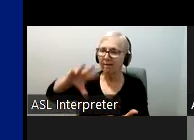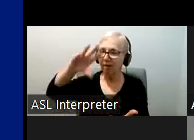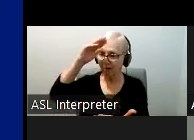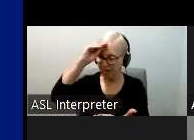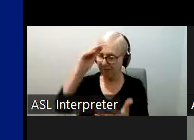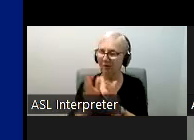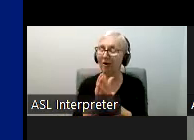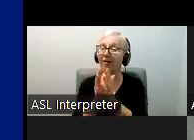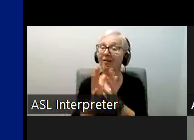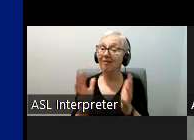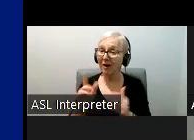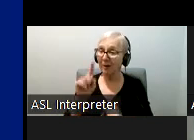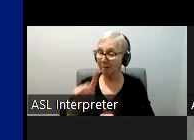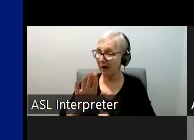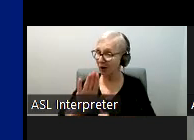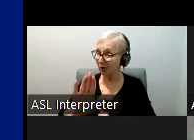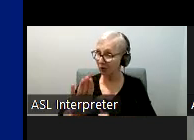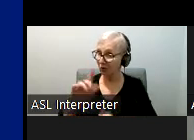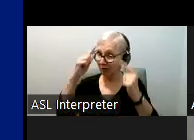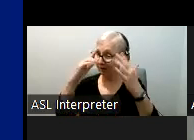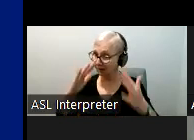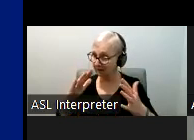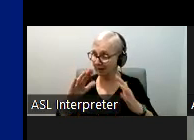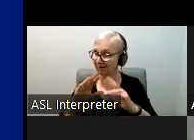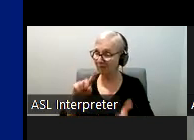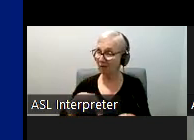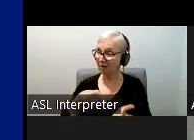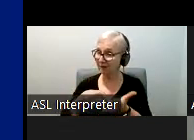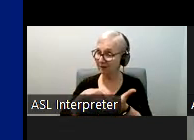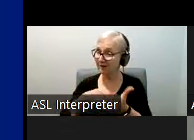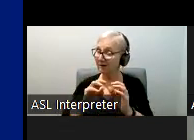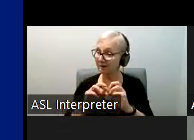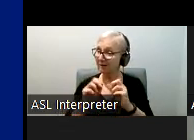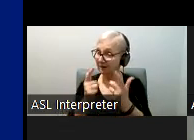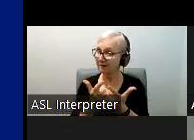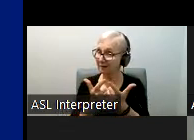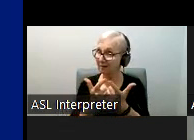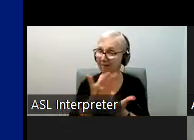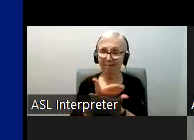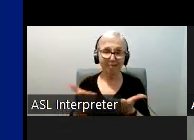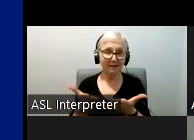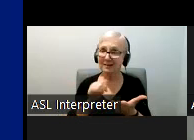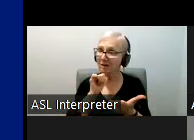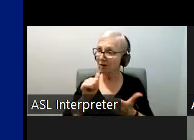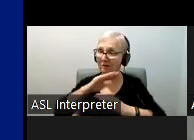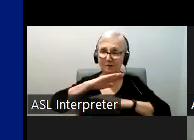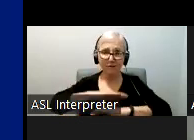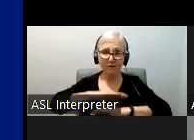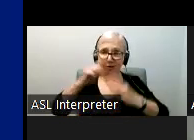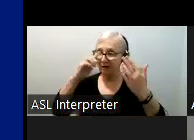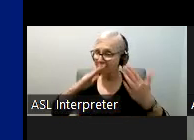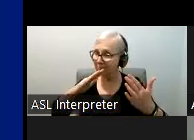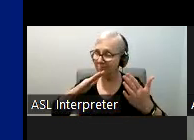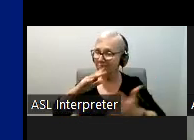what your expectations are for this council, where you've seen things that didn't meet your expectations, where your hopes